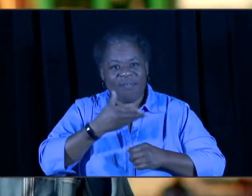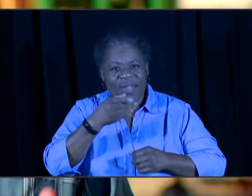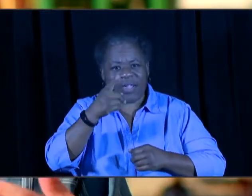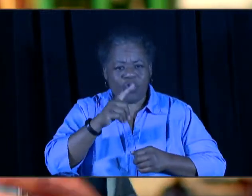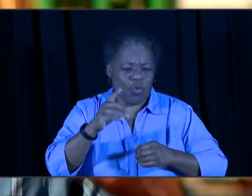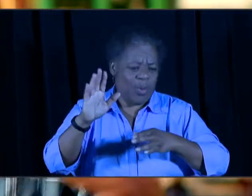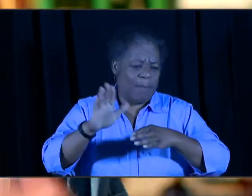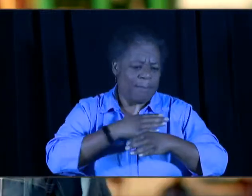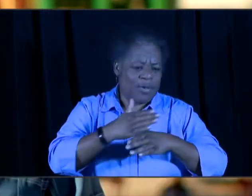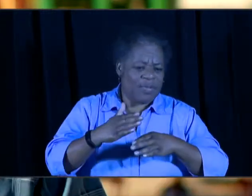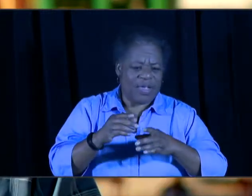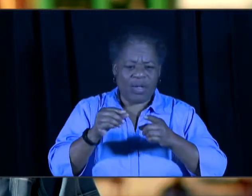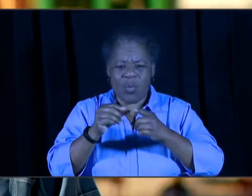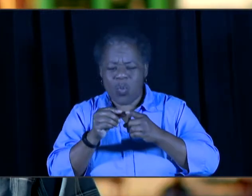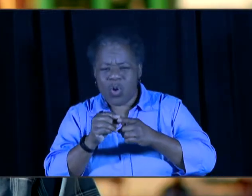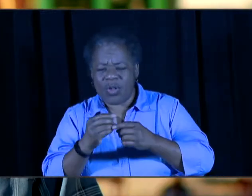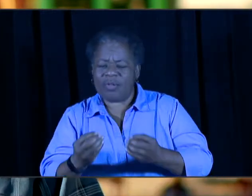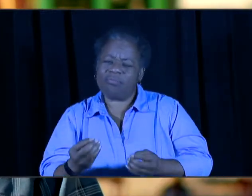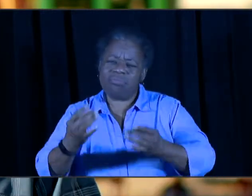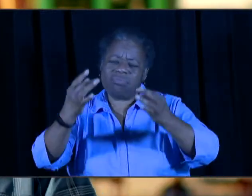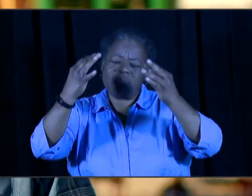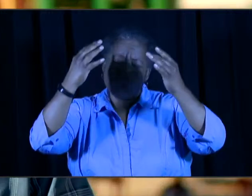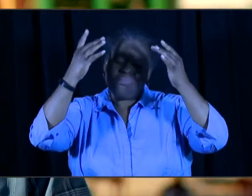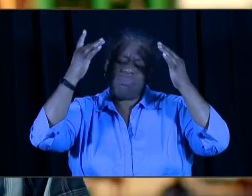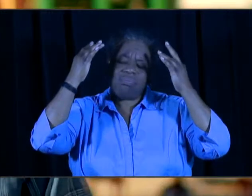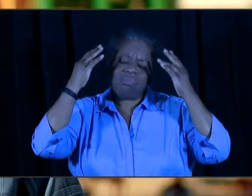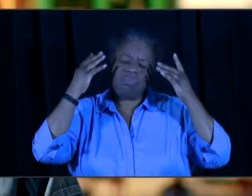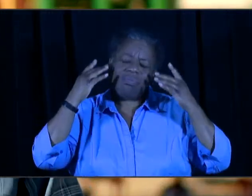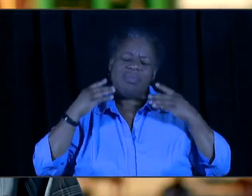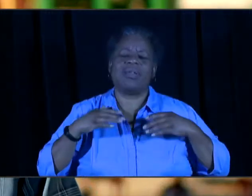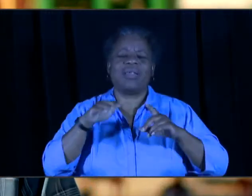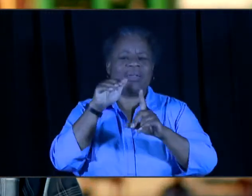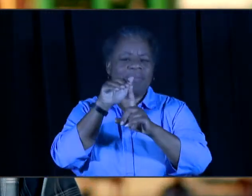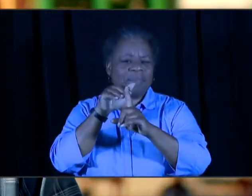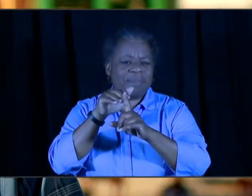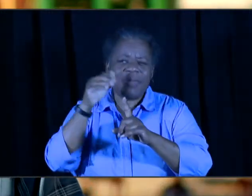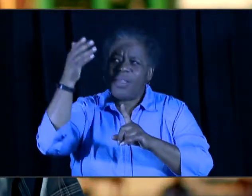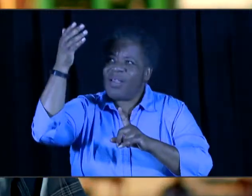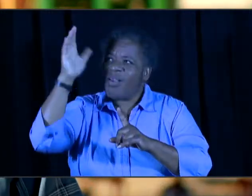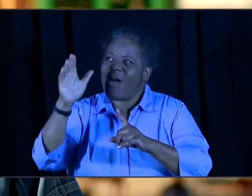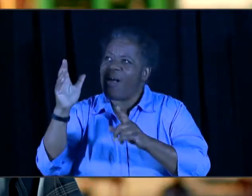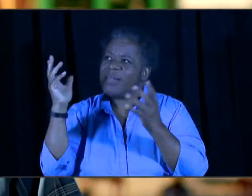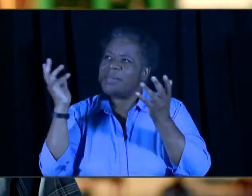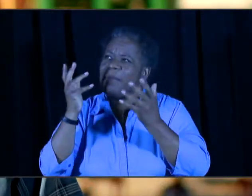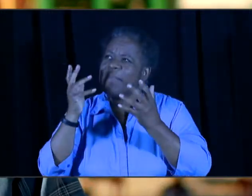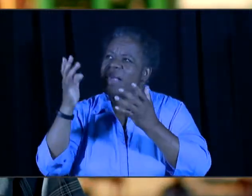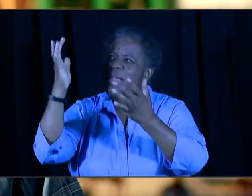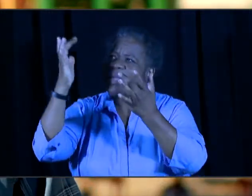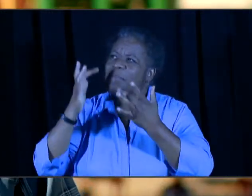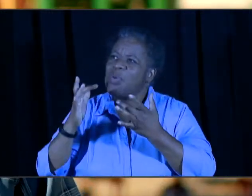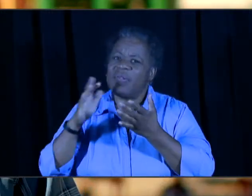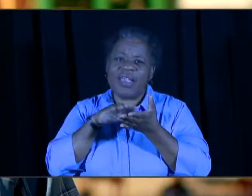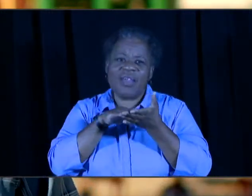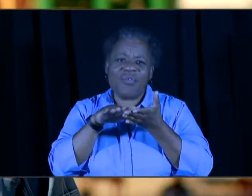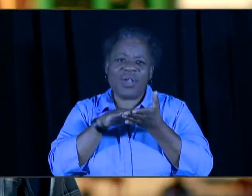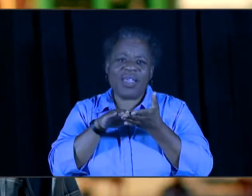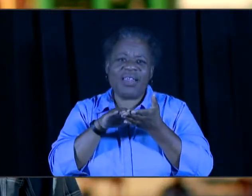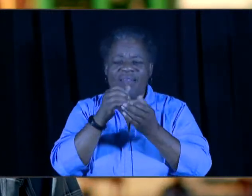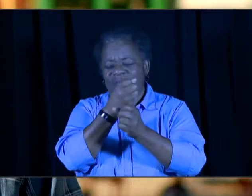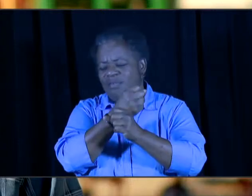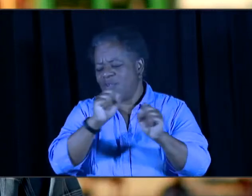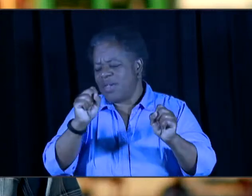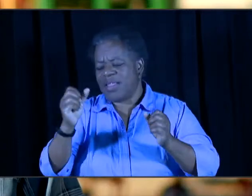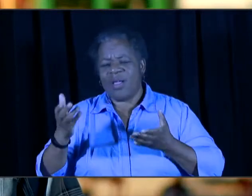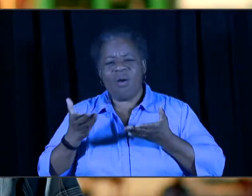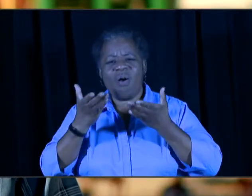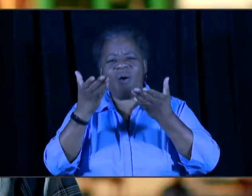music and the words to wash over you, reminding you of the ways that God's amazing mercy and forgiveness have been so freely